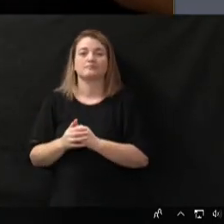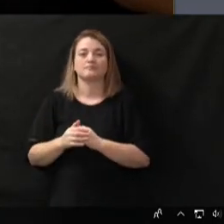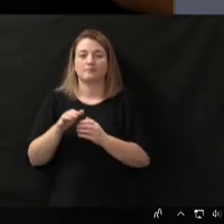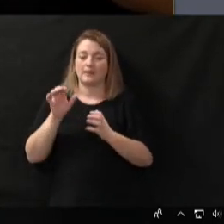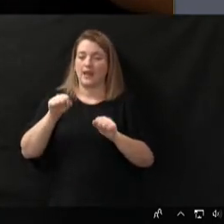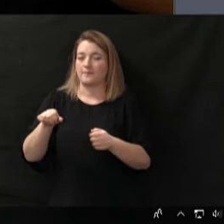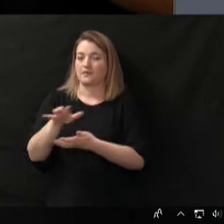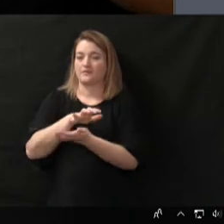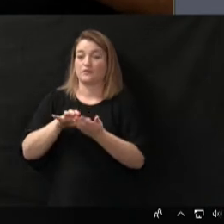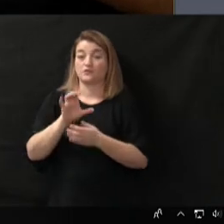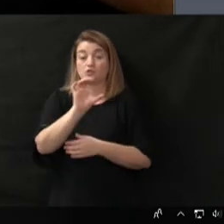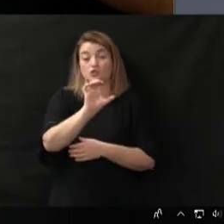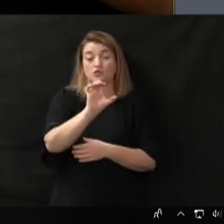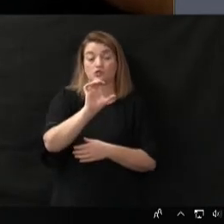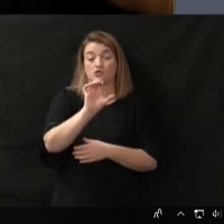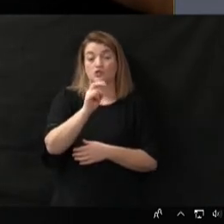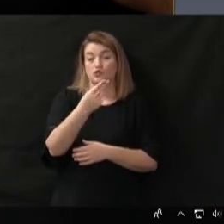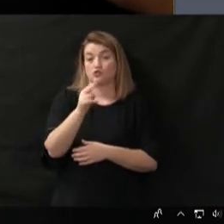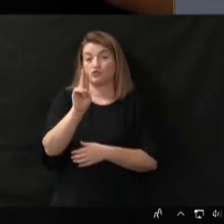Chug.